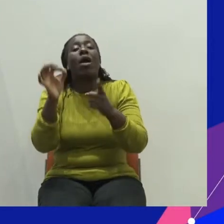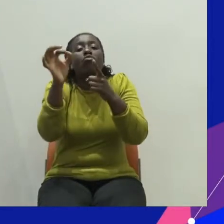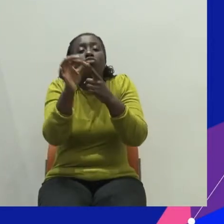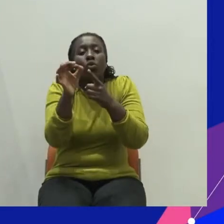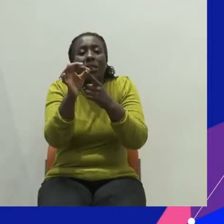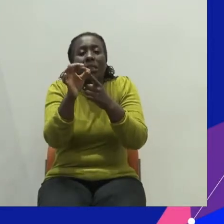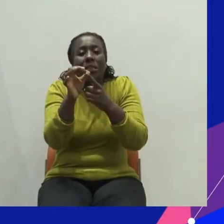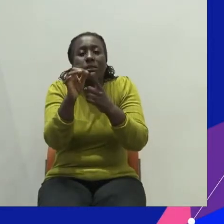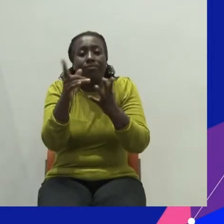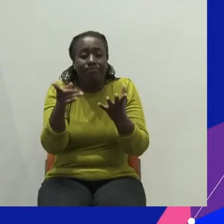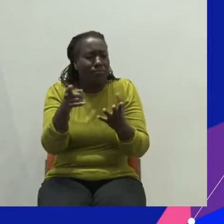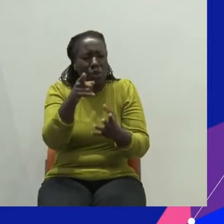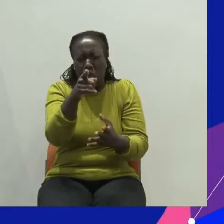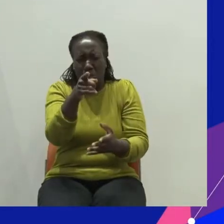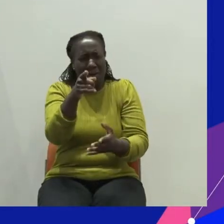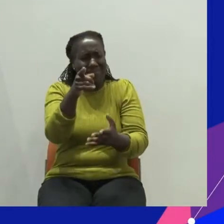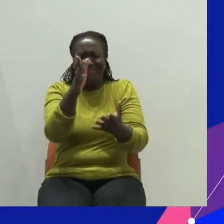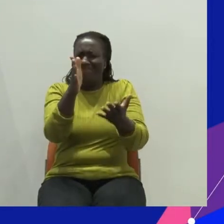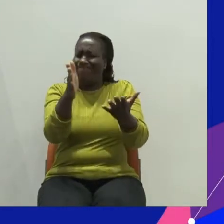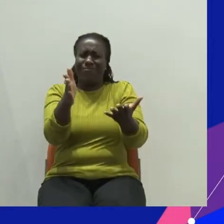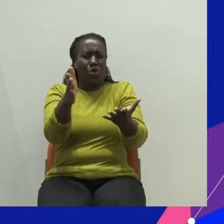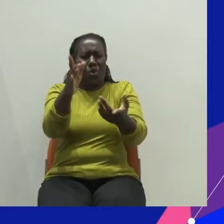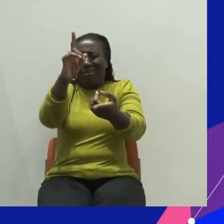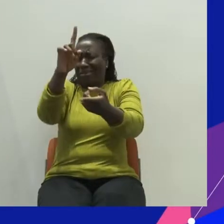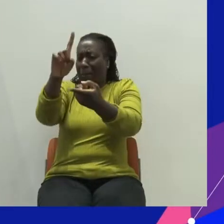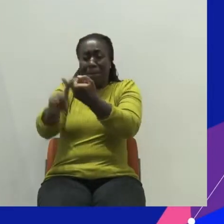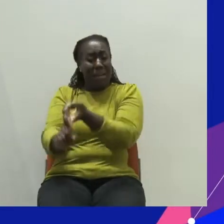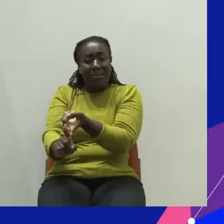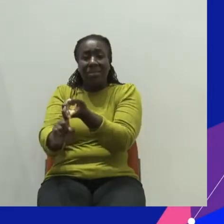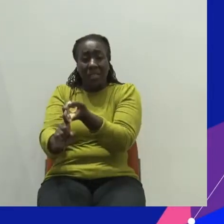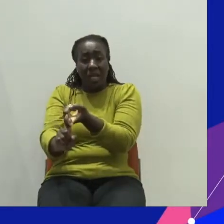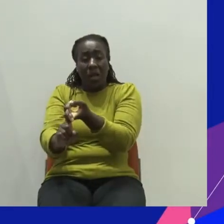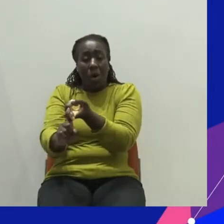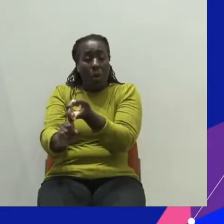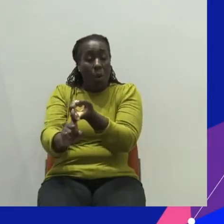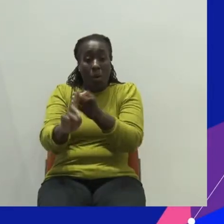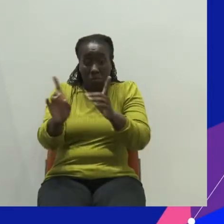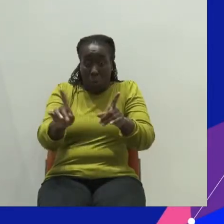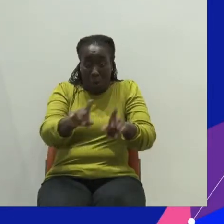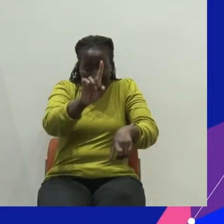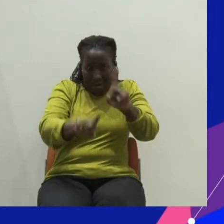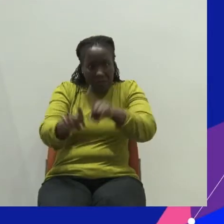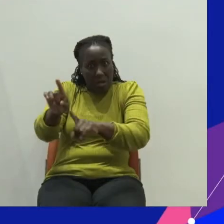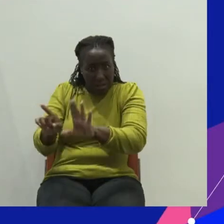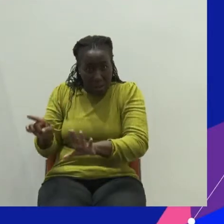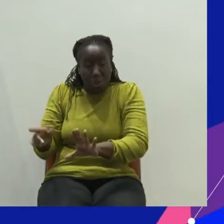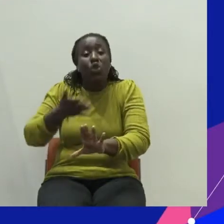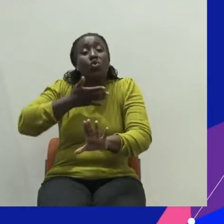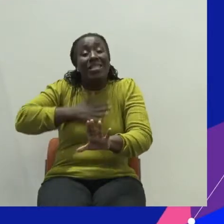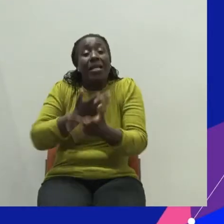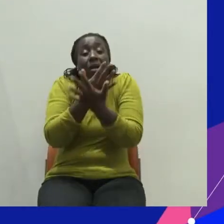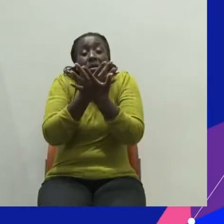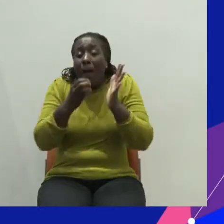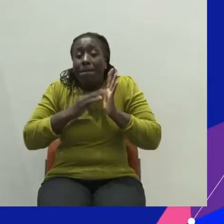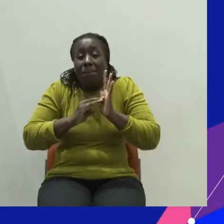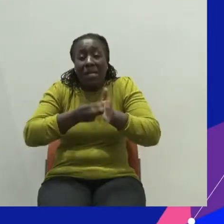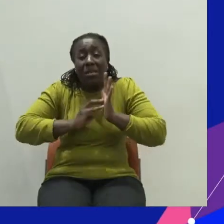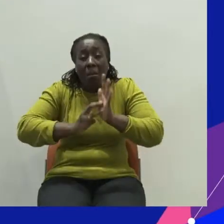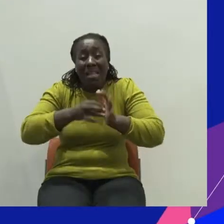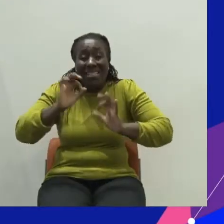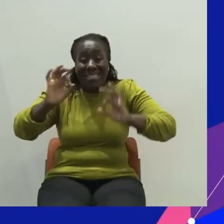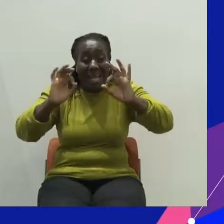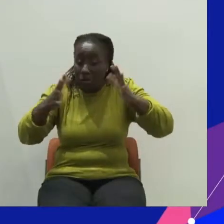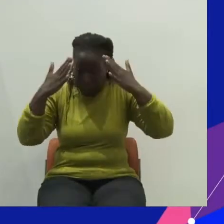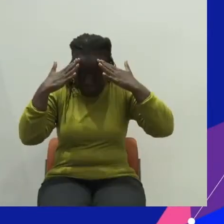cases, you absolutely are reliant upon all the diversity. You need millions of cells because you